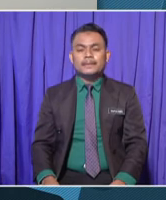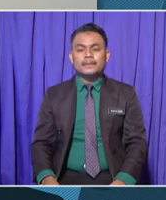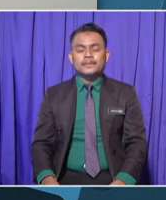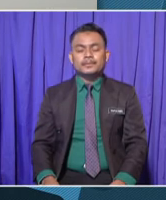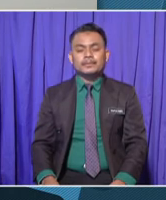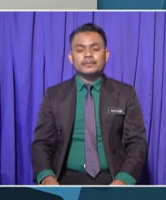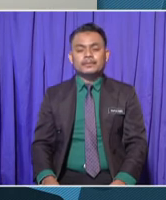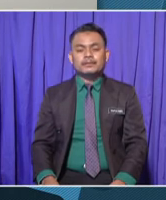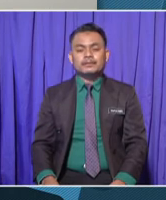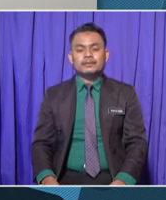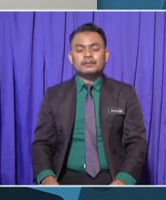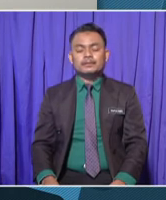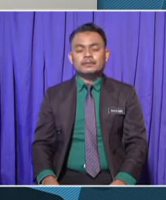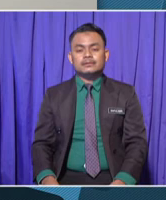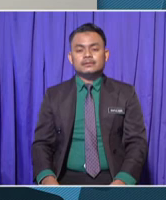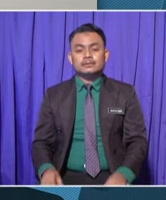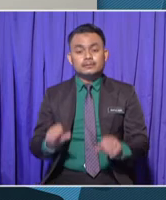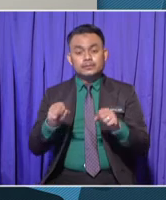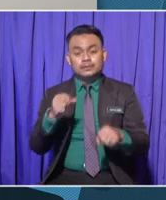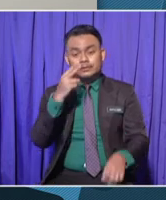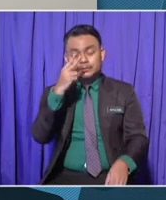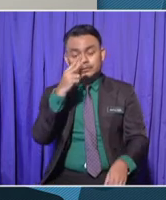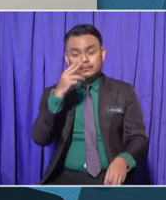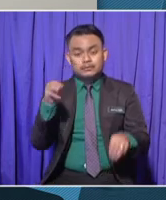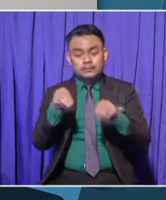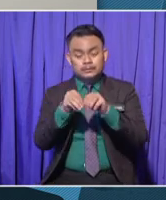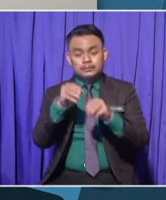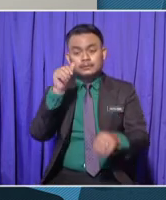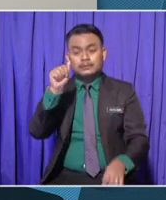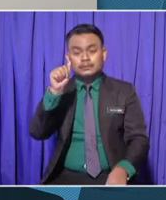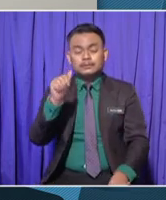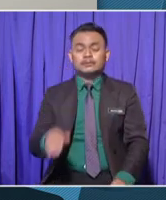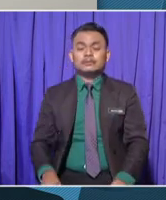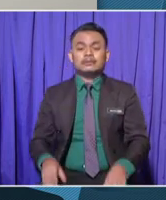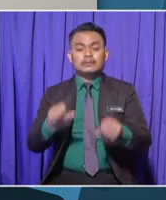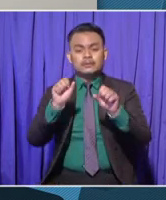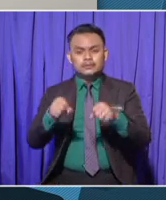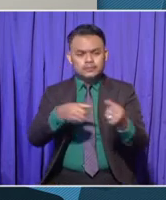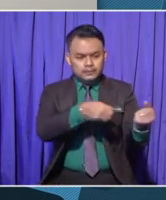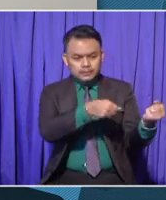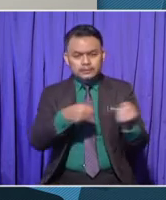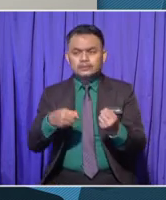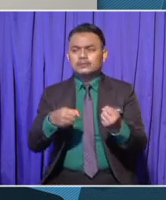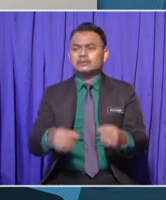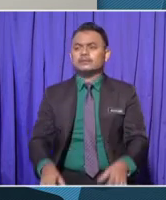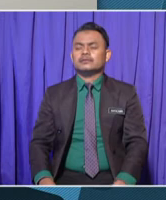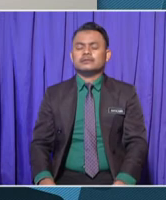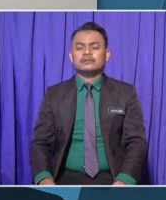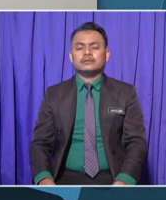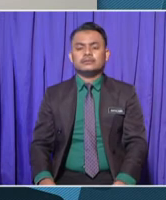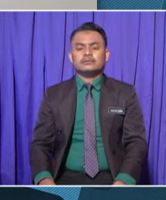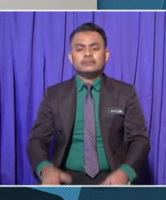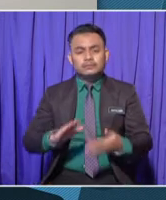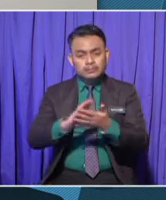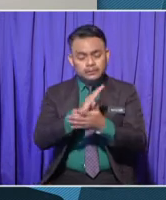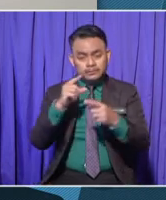As you can see, bar magnet A can attract the paperclip from